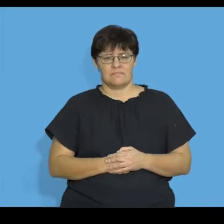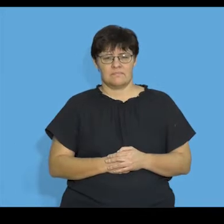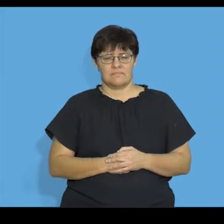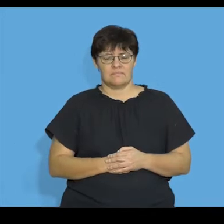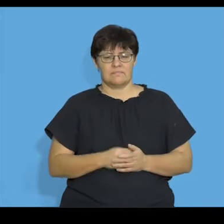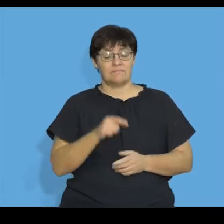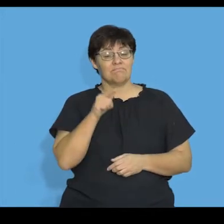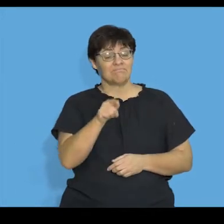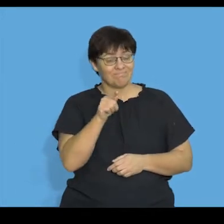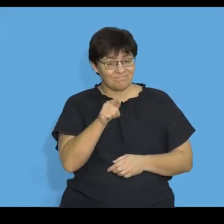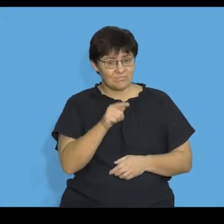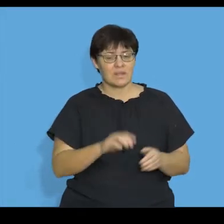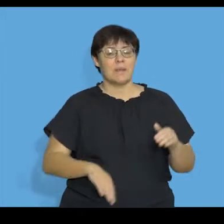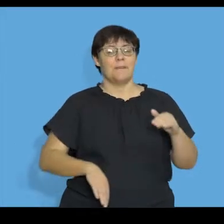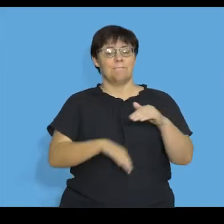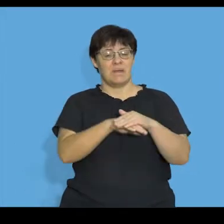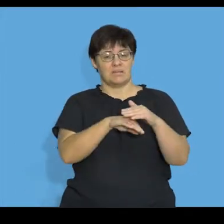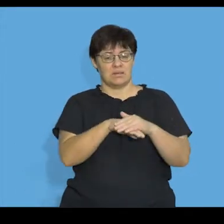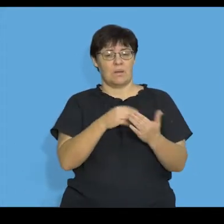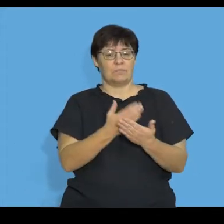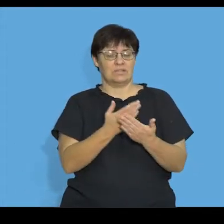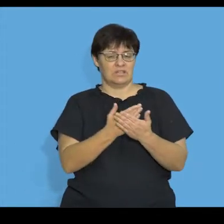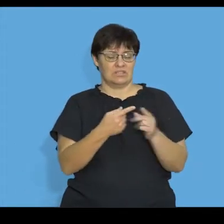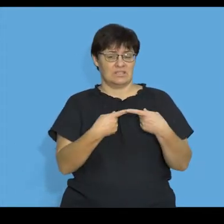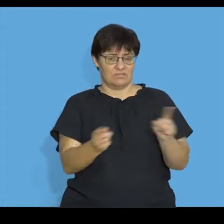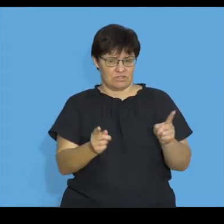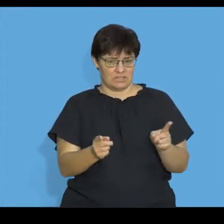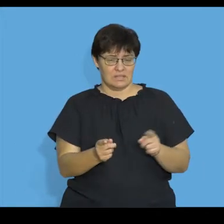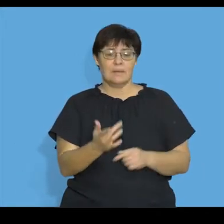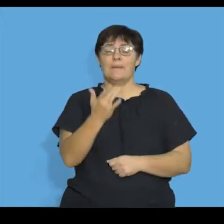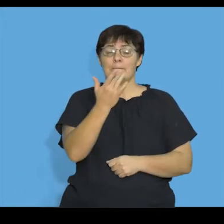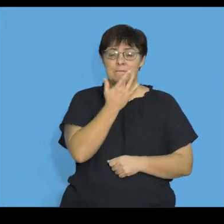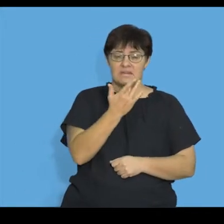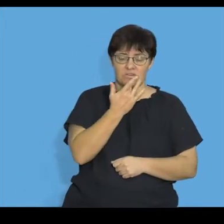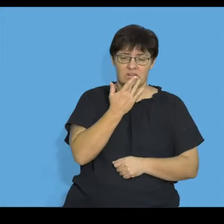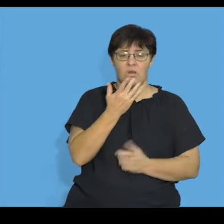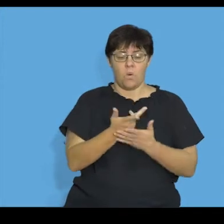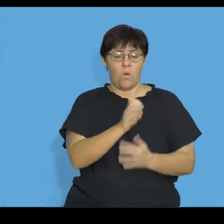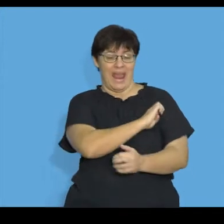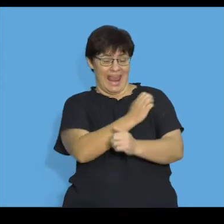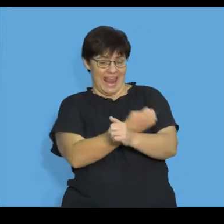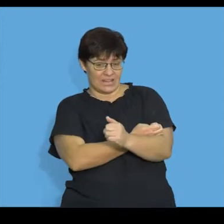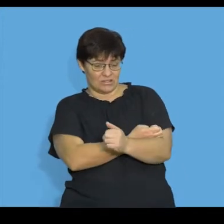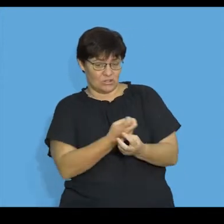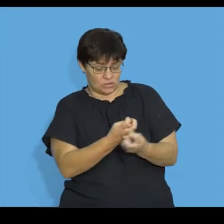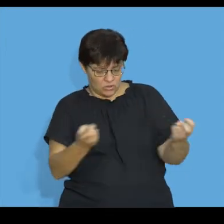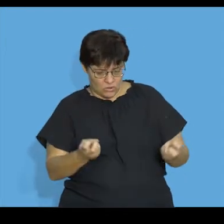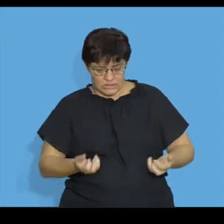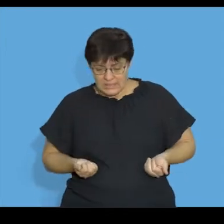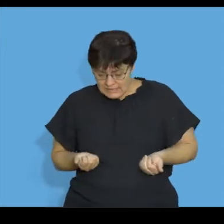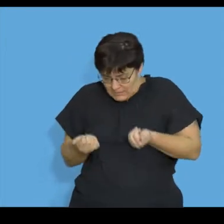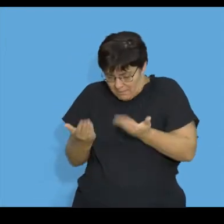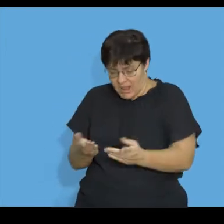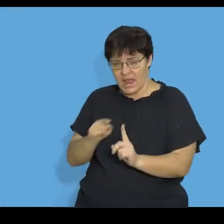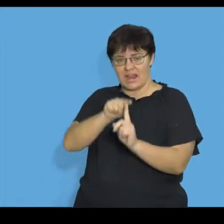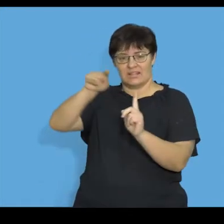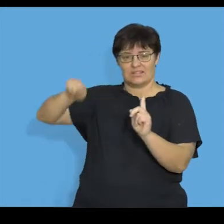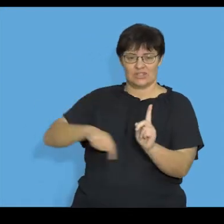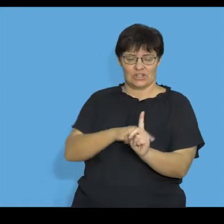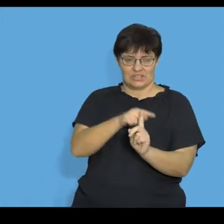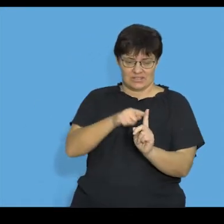EMF is the maximum potential difference that a battery or an energy source can supply to a circuit. And